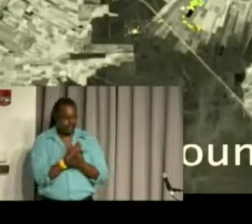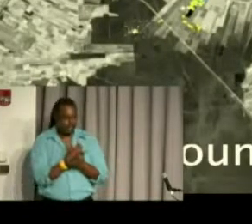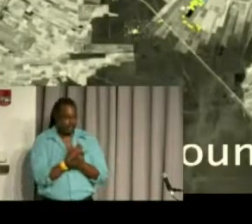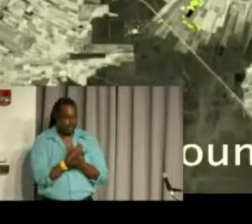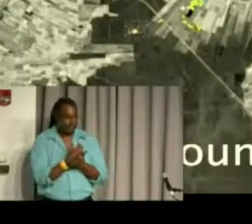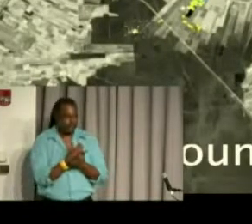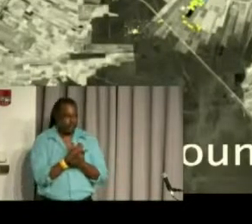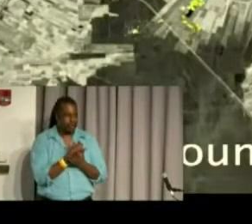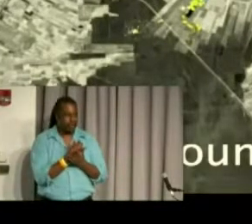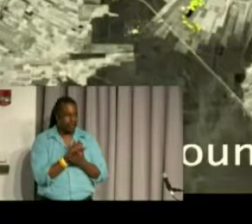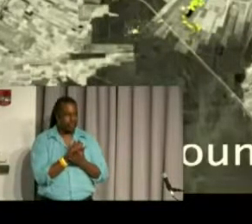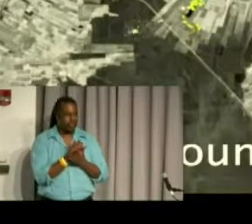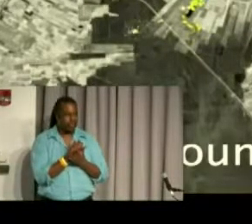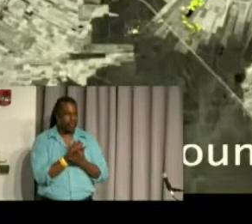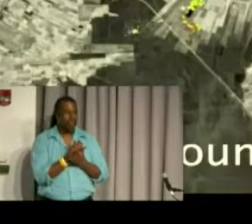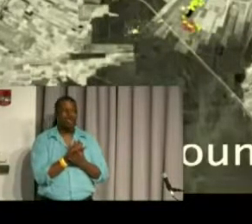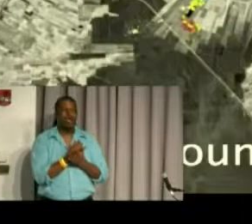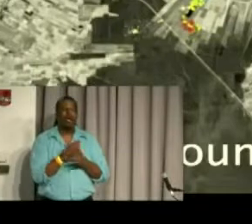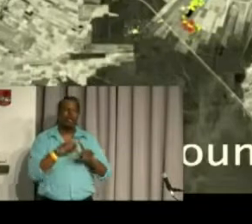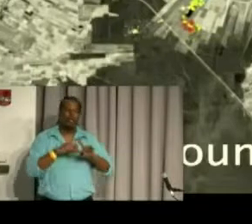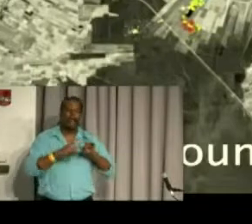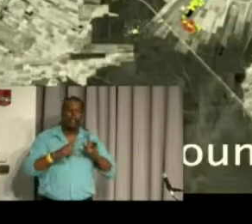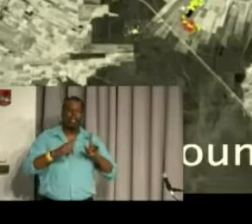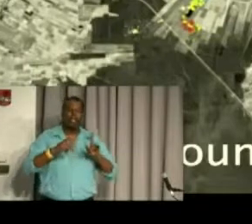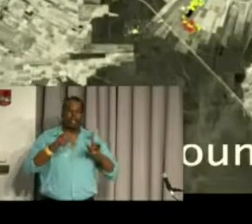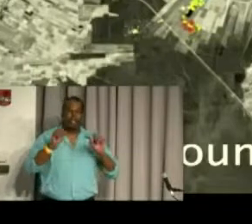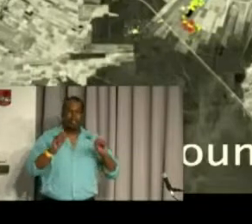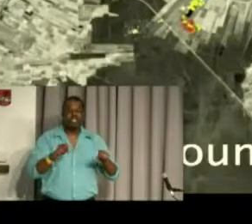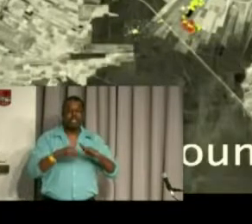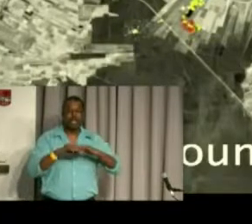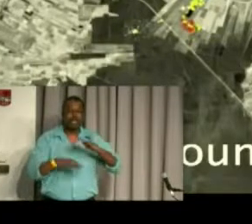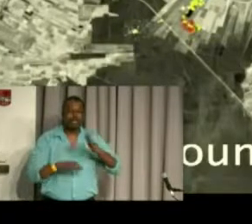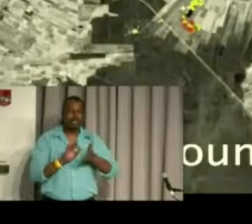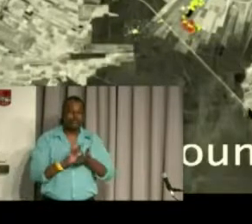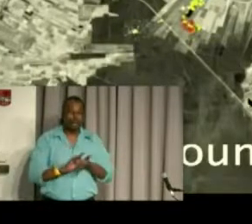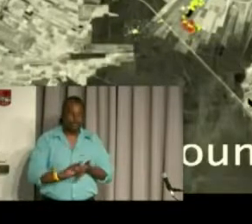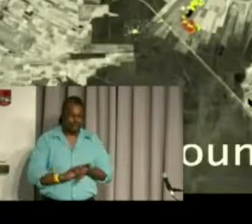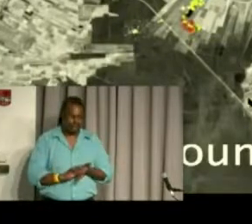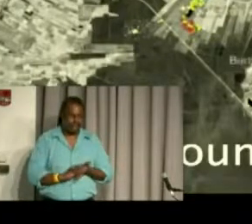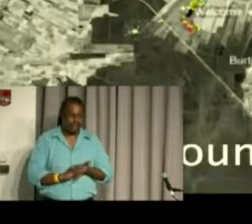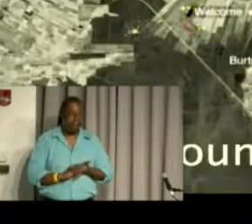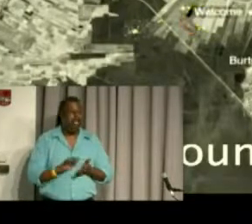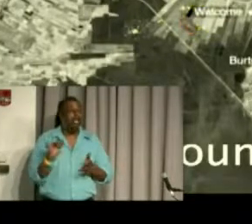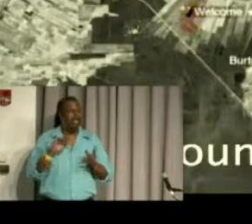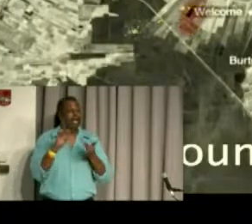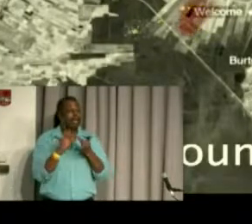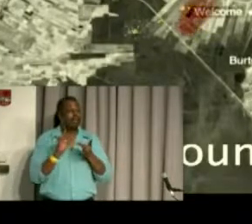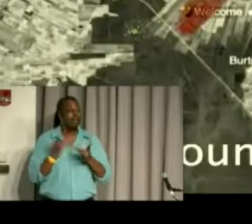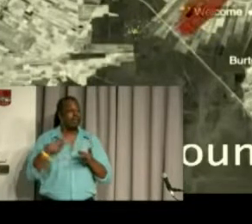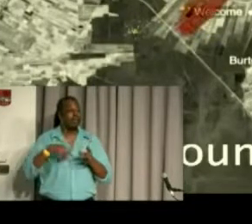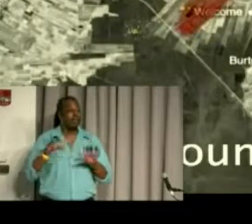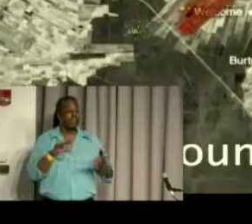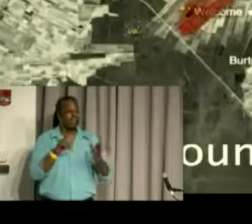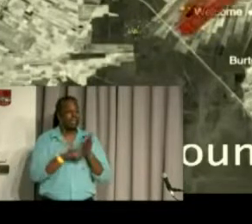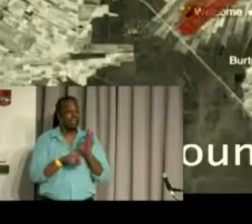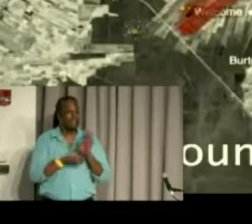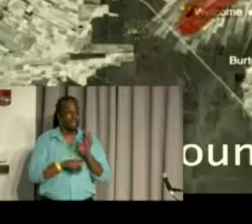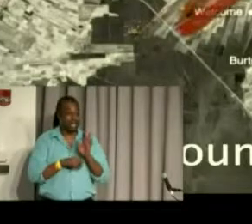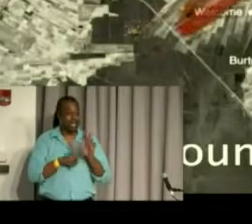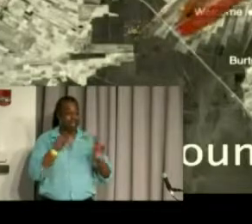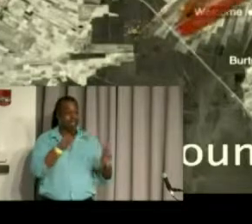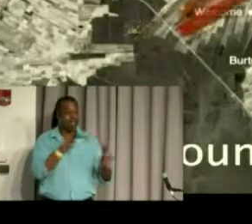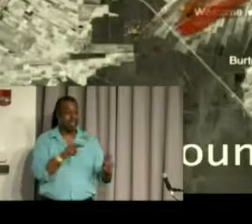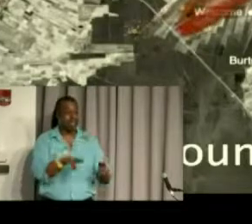which potentially undercounts the true effect on air quality. Now, as I mentioned, we've conducted a study that looks at 6